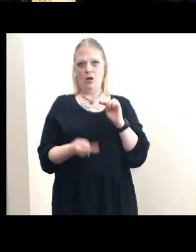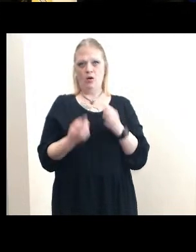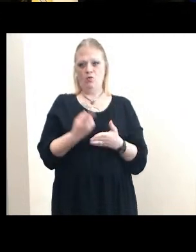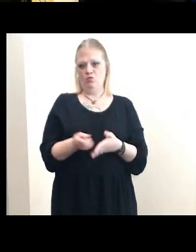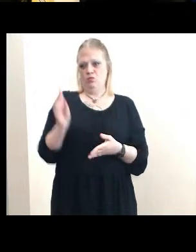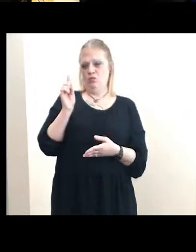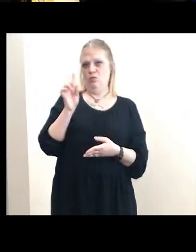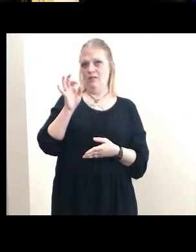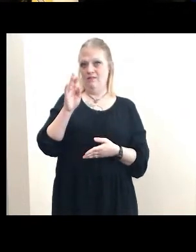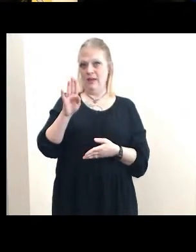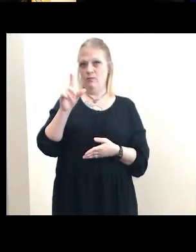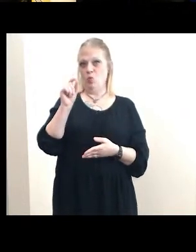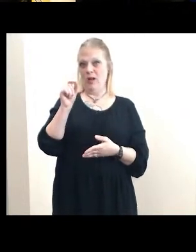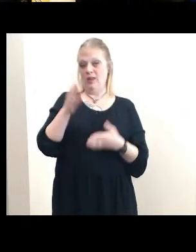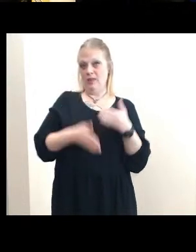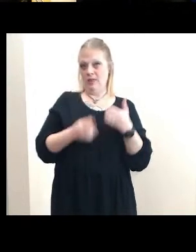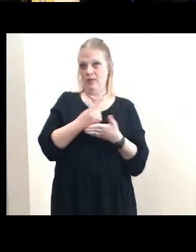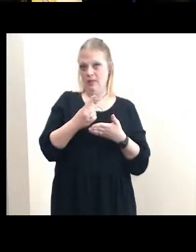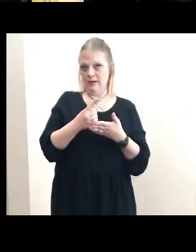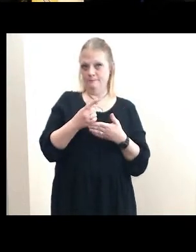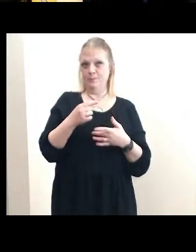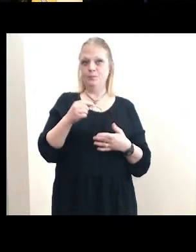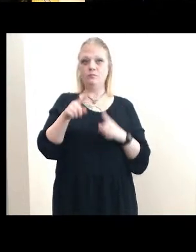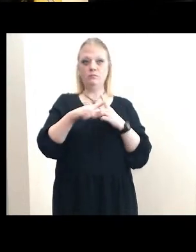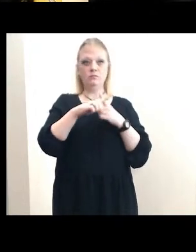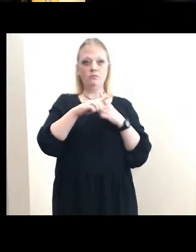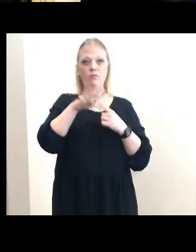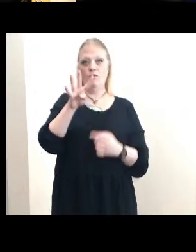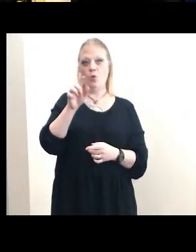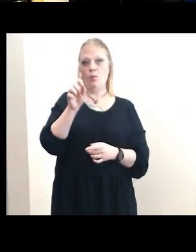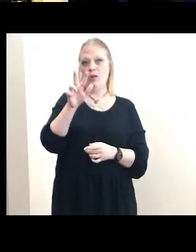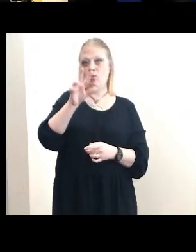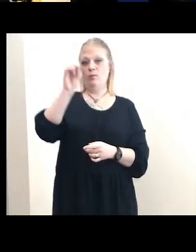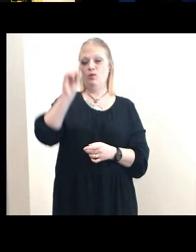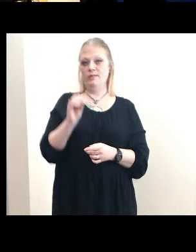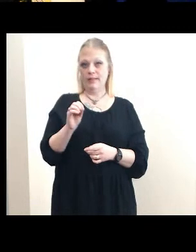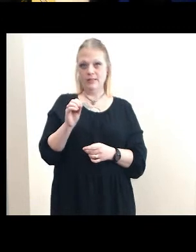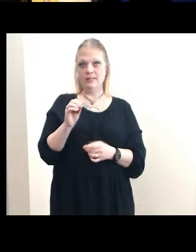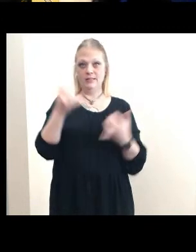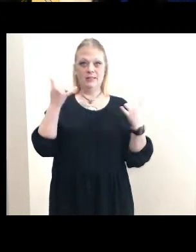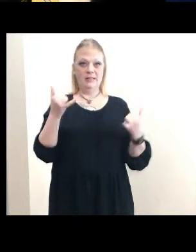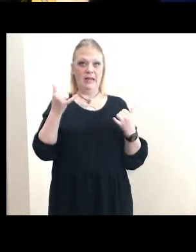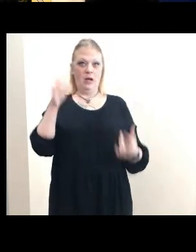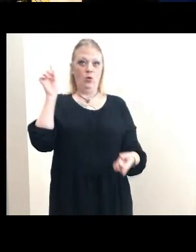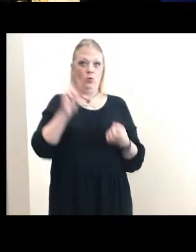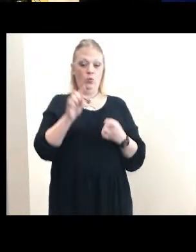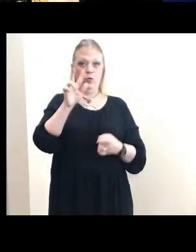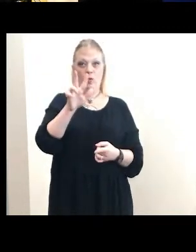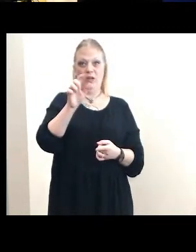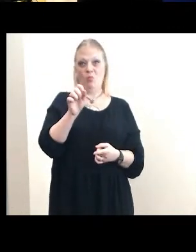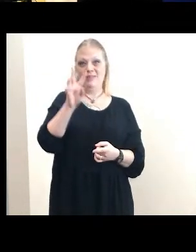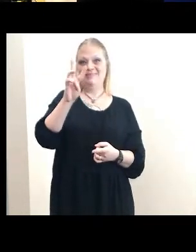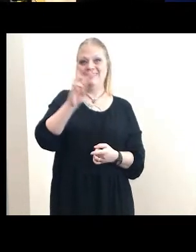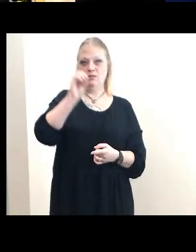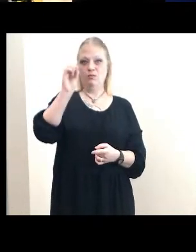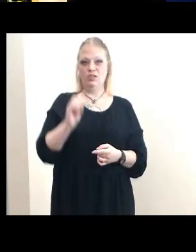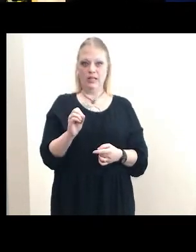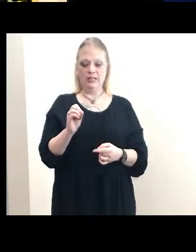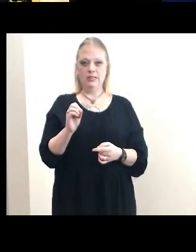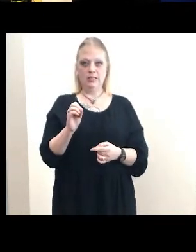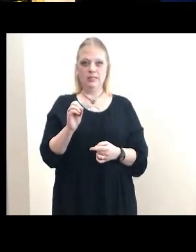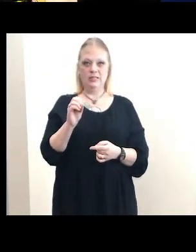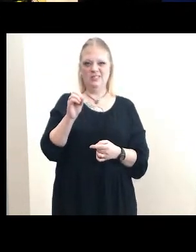on February 20th, the positivity rate was 4.3%. It is now down to 3.6%.